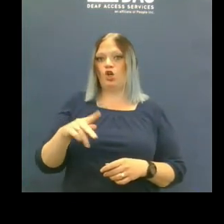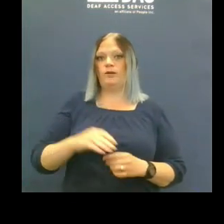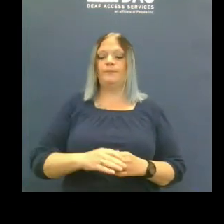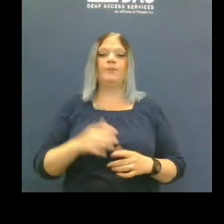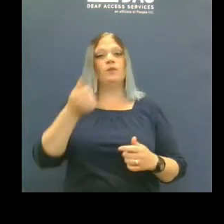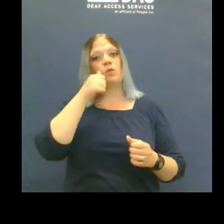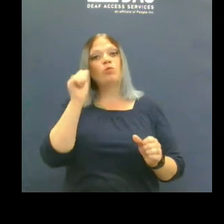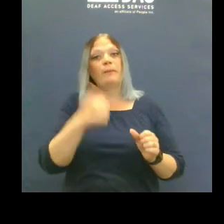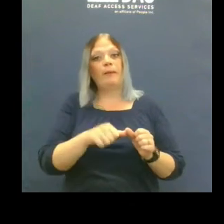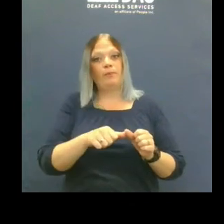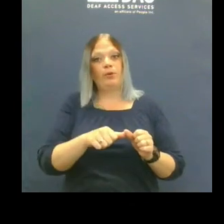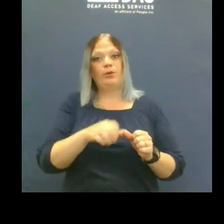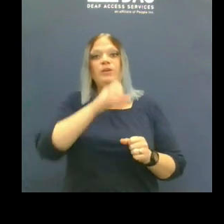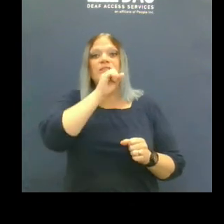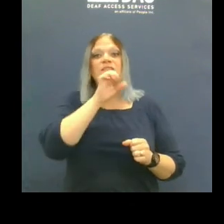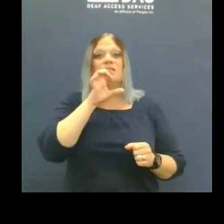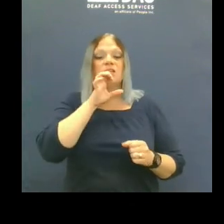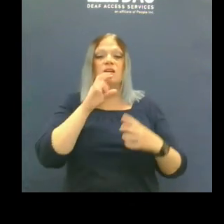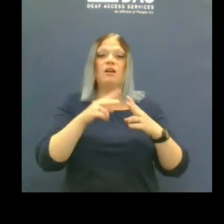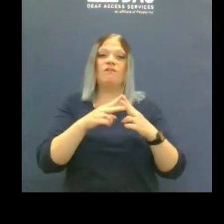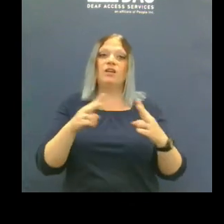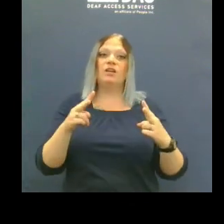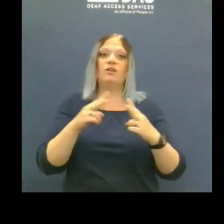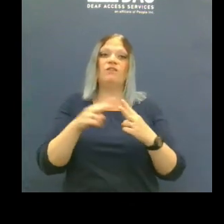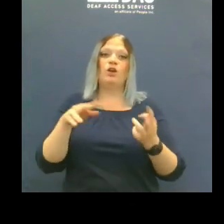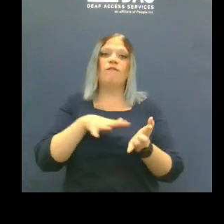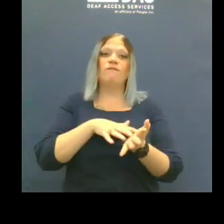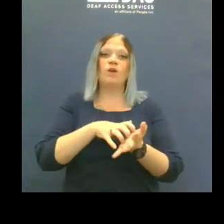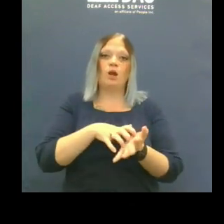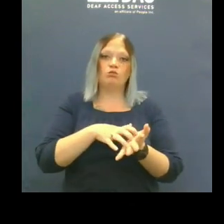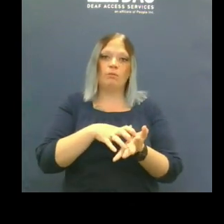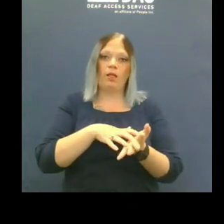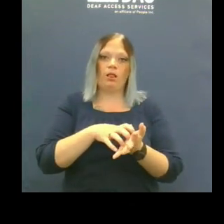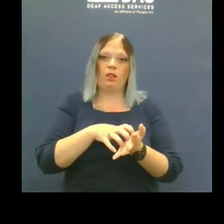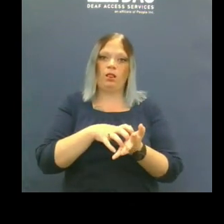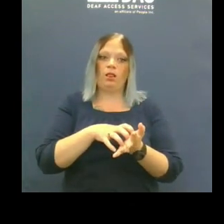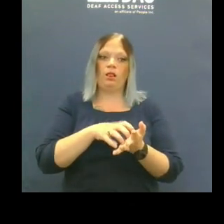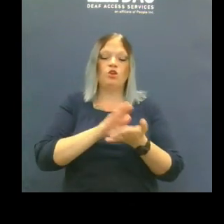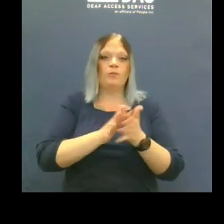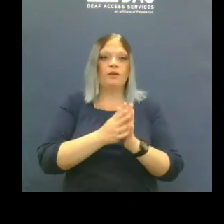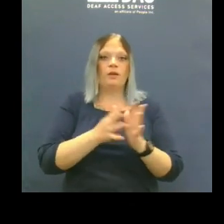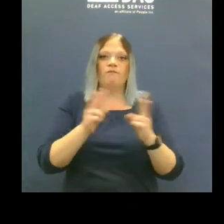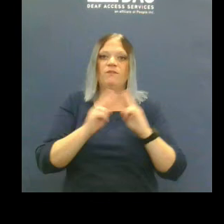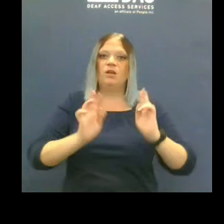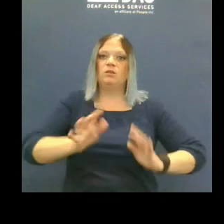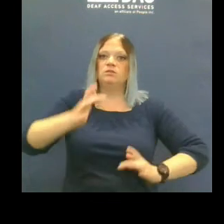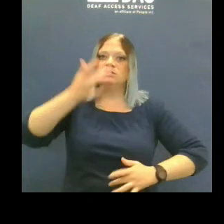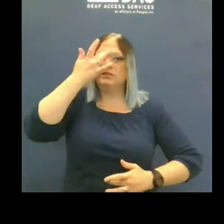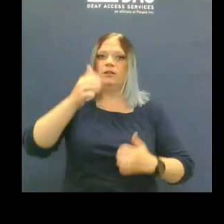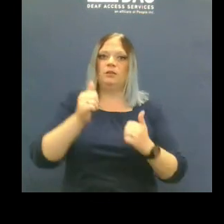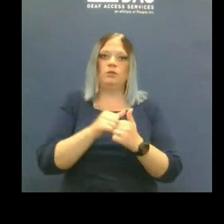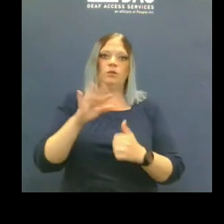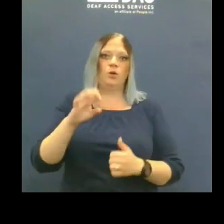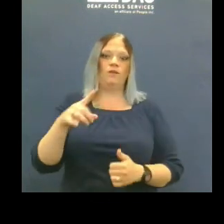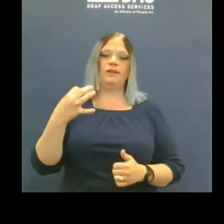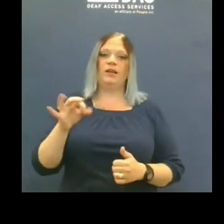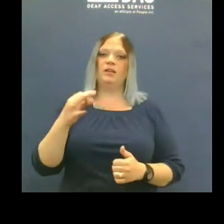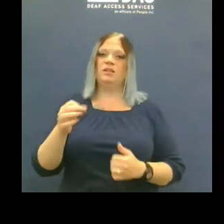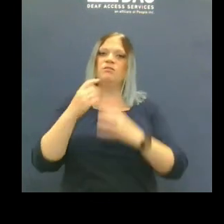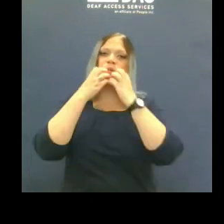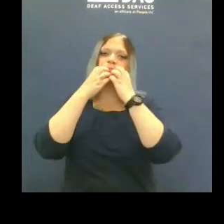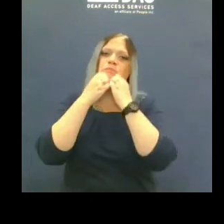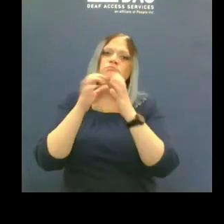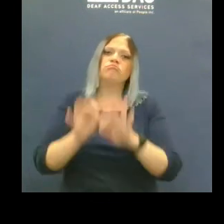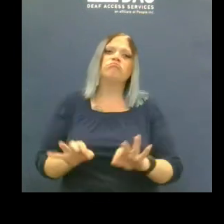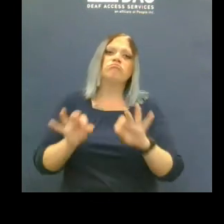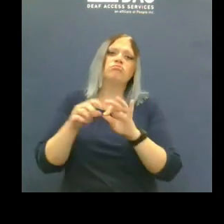So remember, our seniors are very, very vulnerable to becoming very ill with COVID-19, and they're our precious assets. We